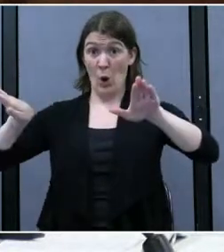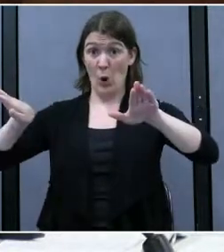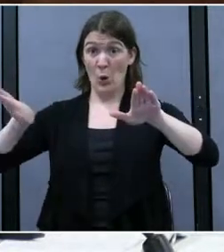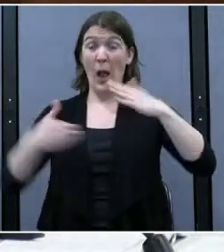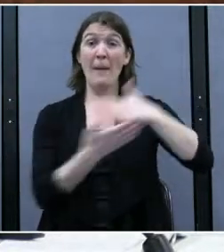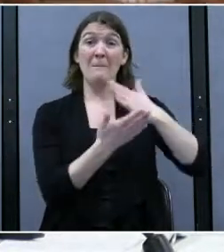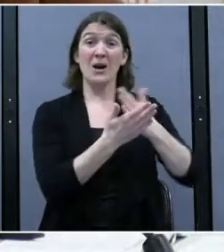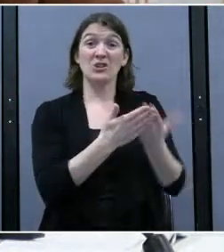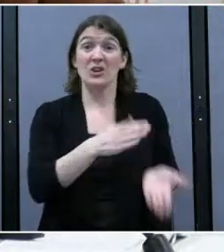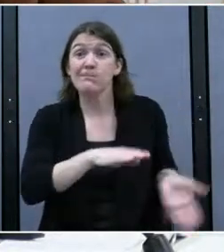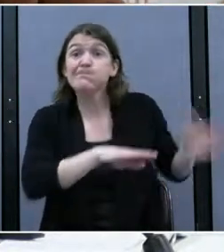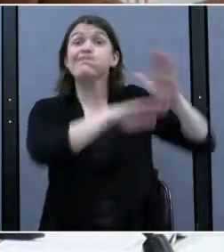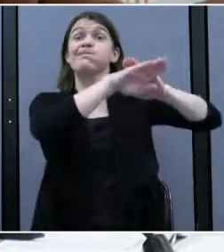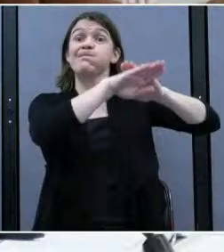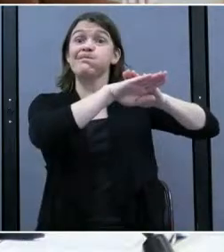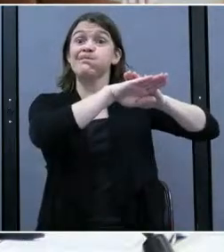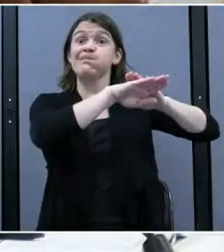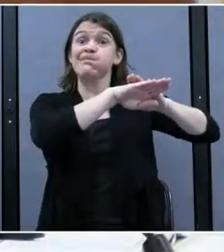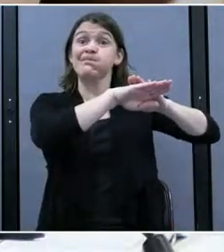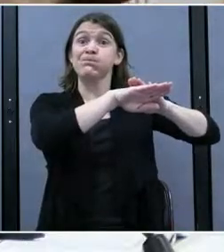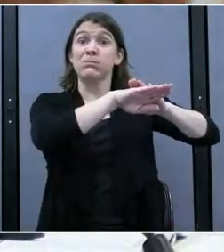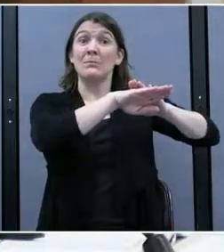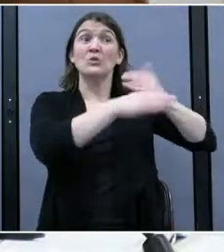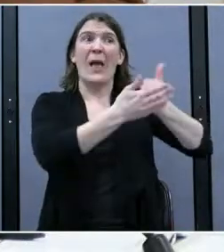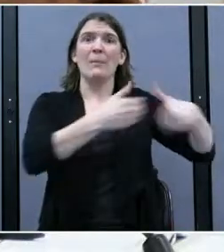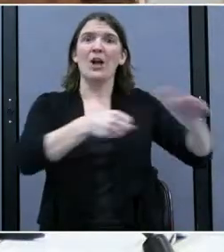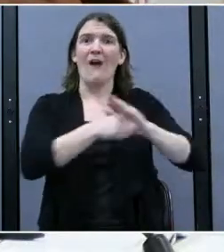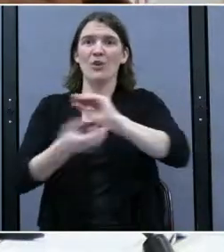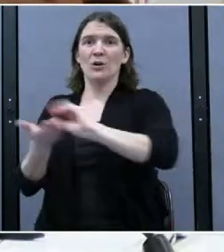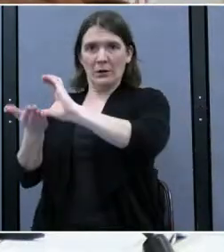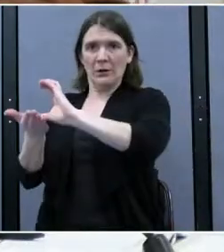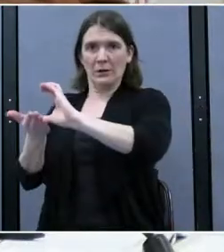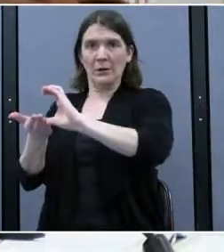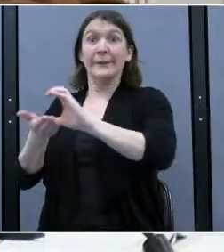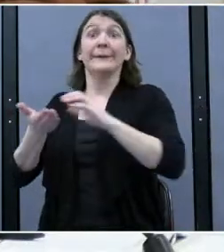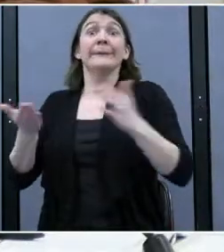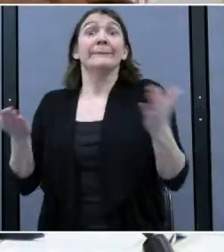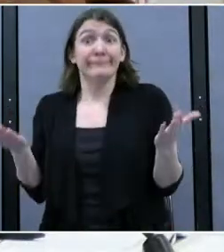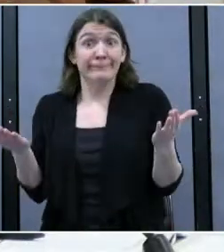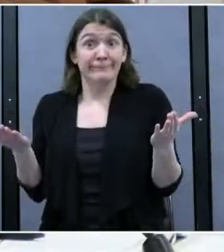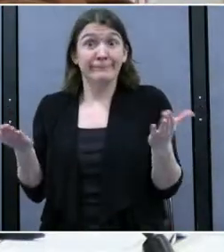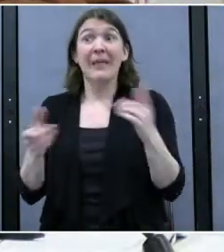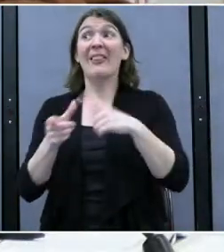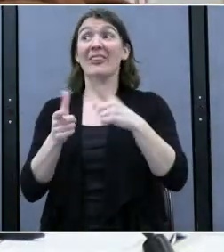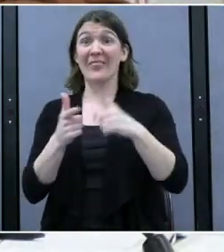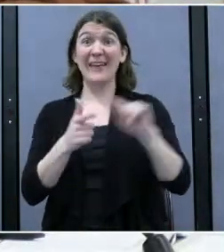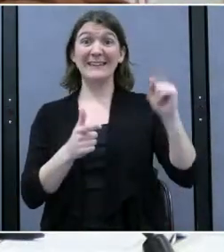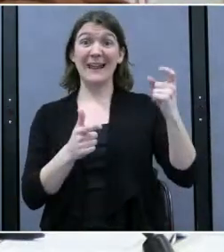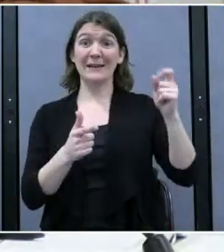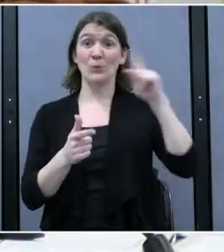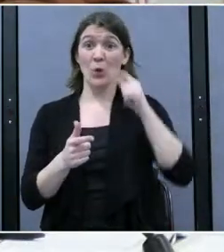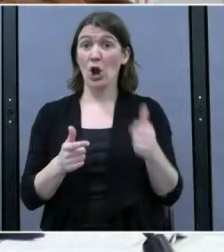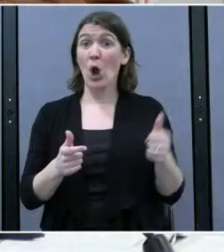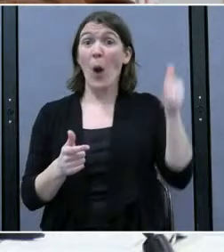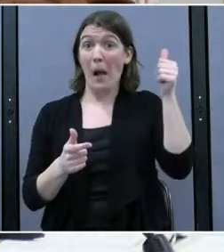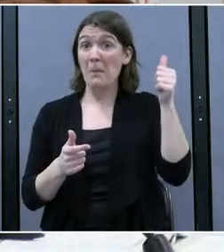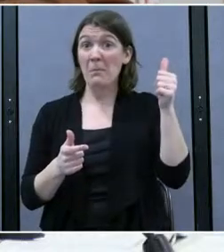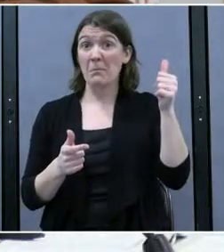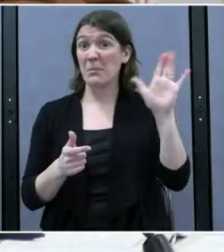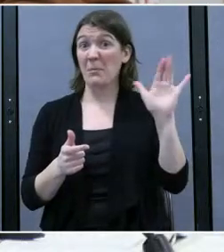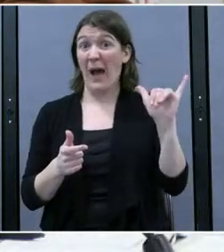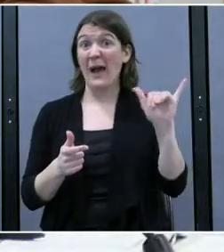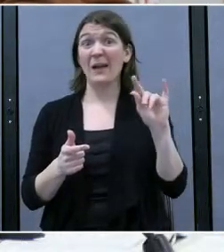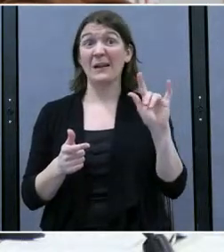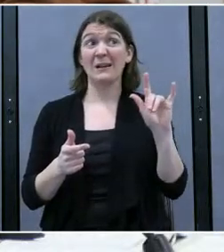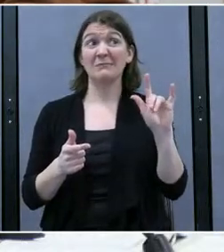gets raised by an amount that would restore the fund balance, in which case, you know, the taxes would have to go up by some